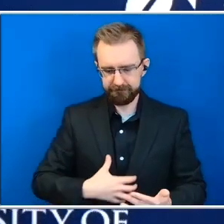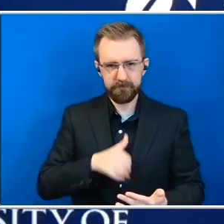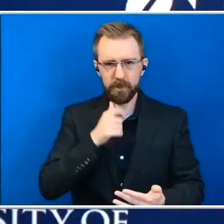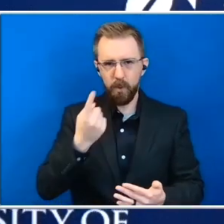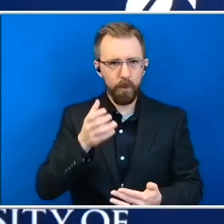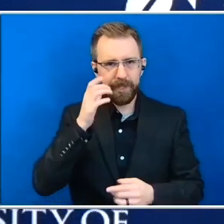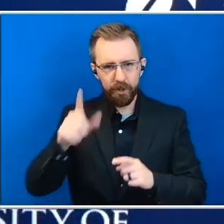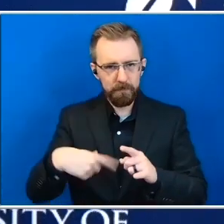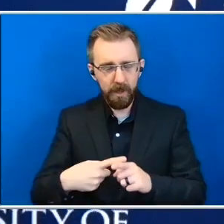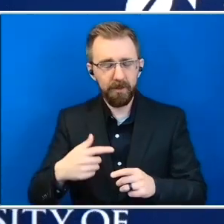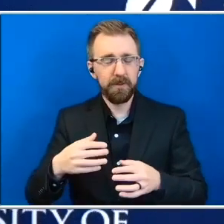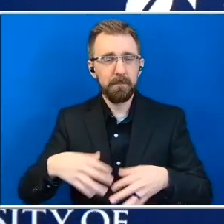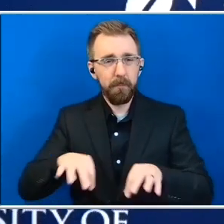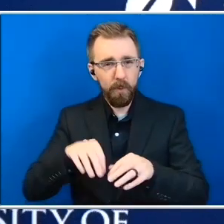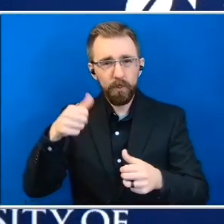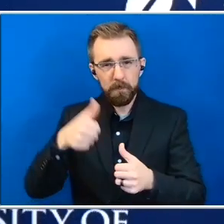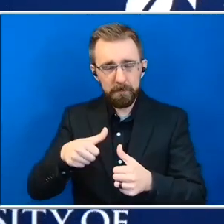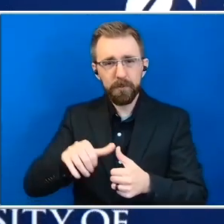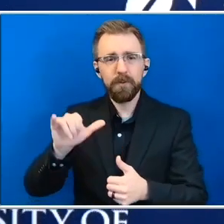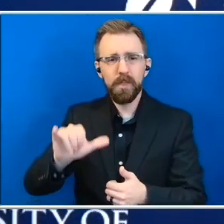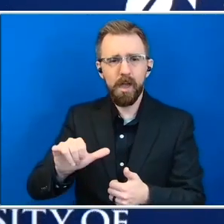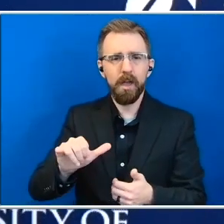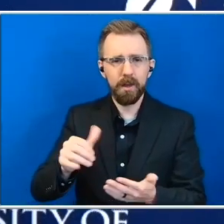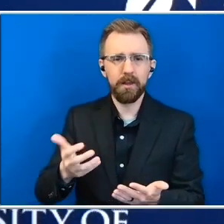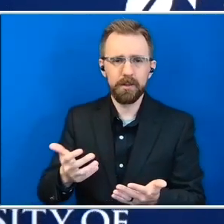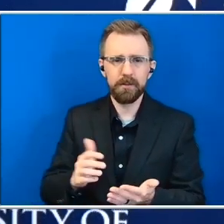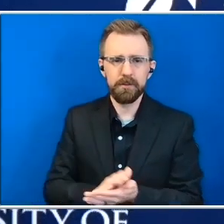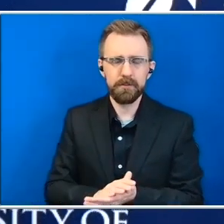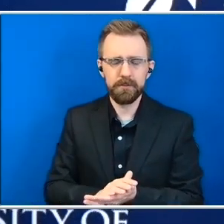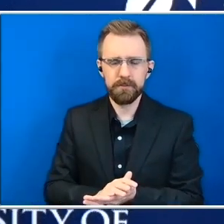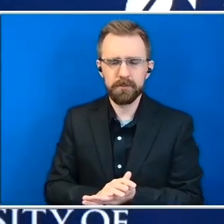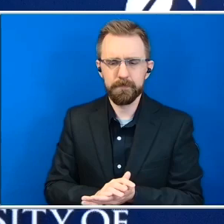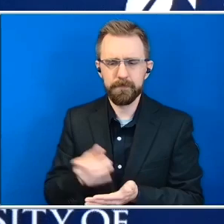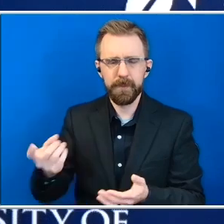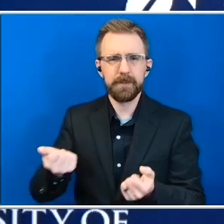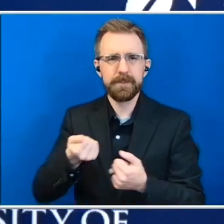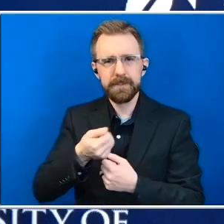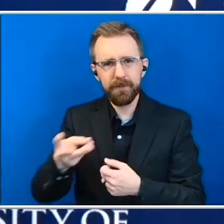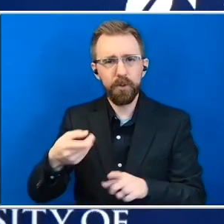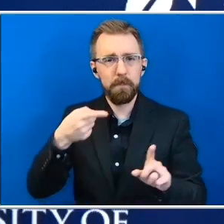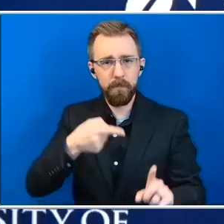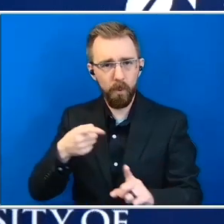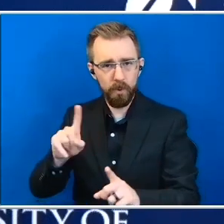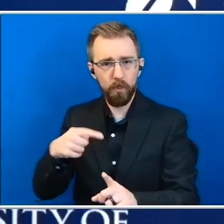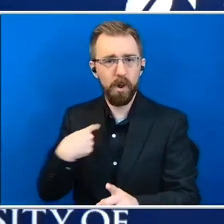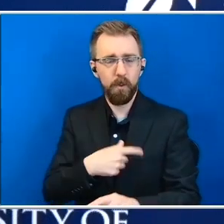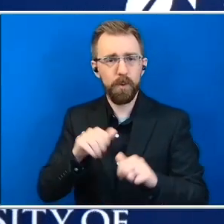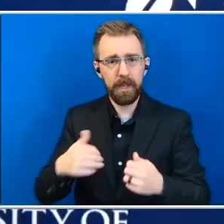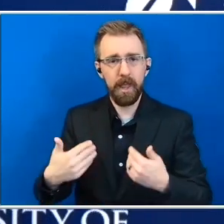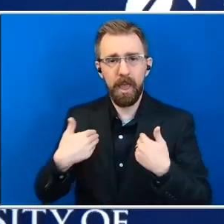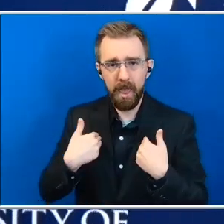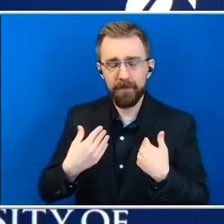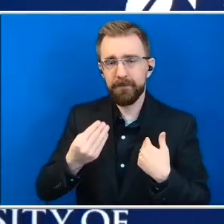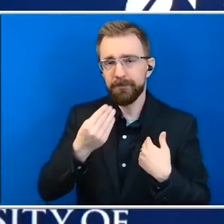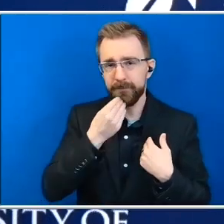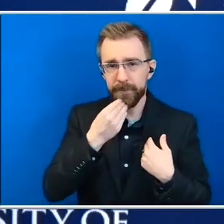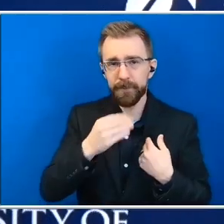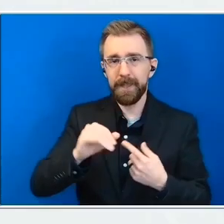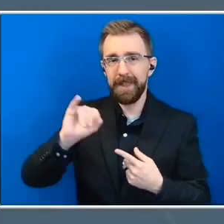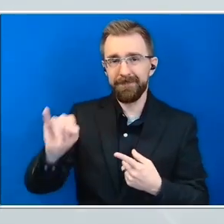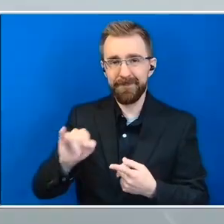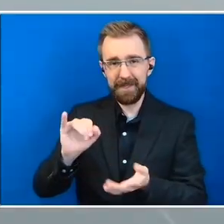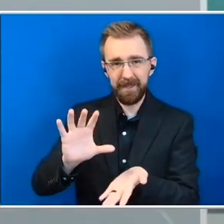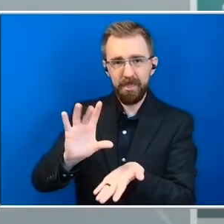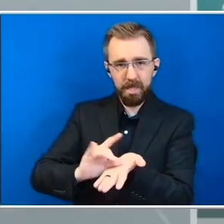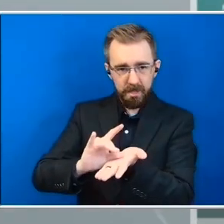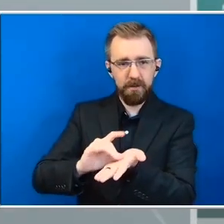that there are it's important to remember there are multiple points where we can have food infected and then we can get ill